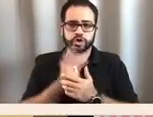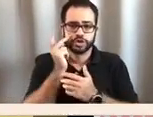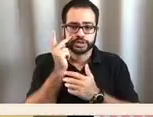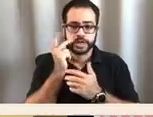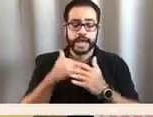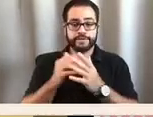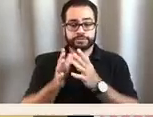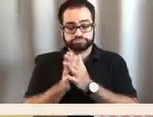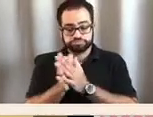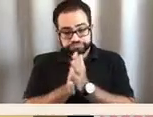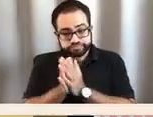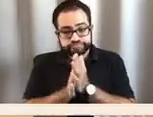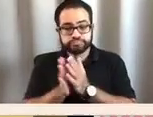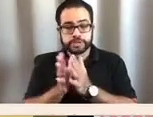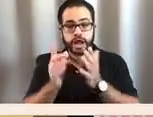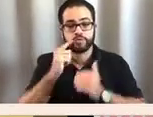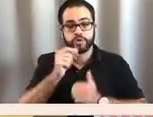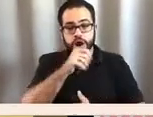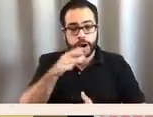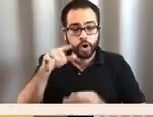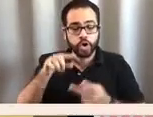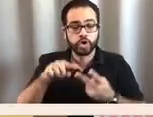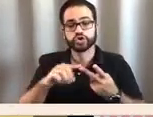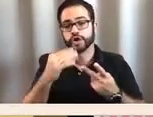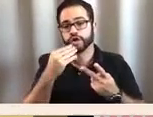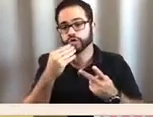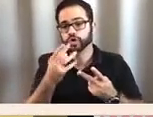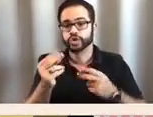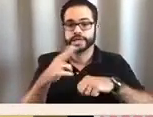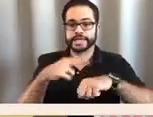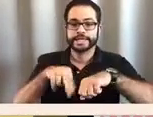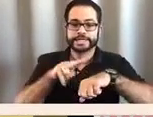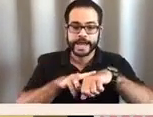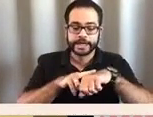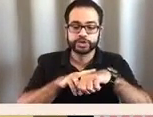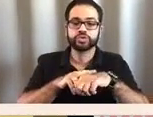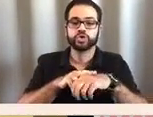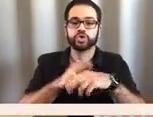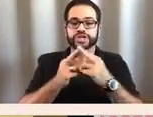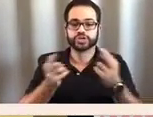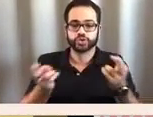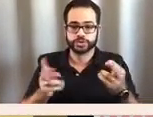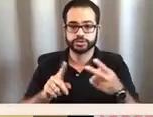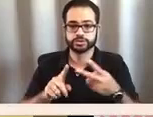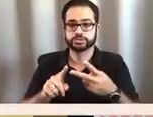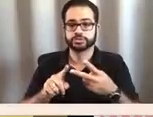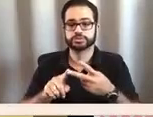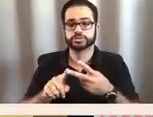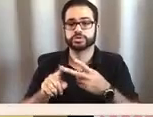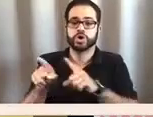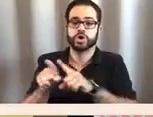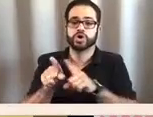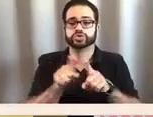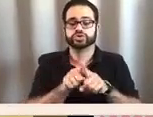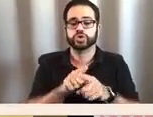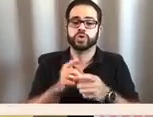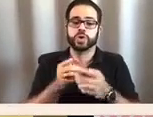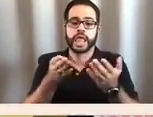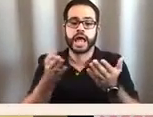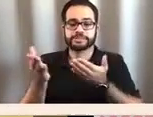of interest in agriculture, food, and natural resources, and also hospitality and